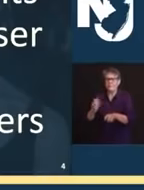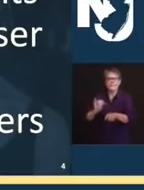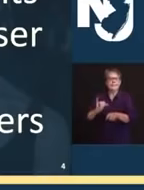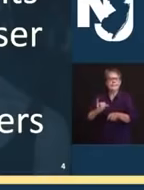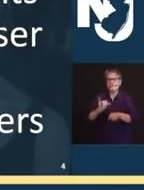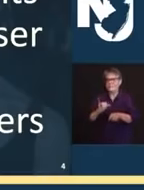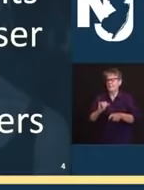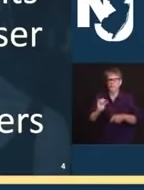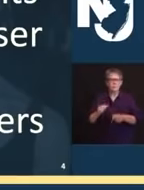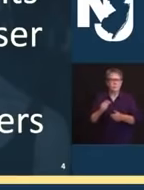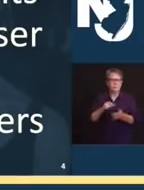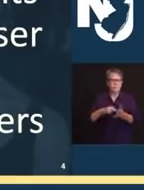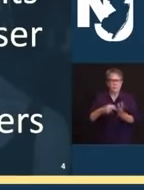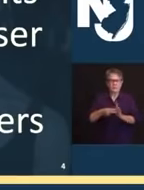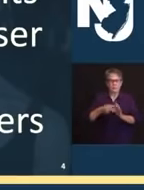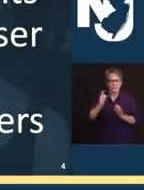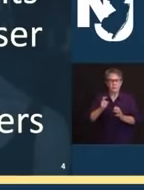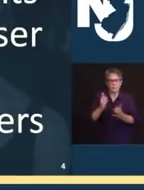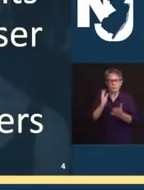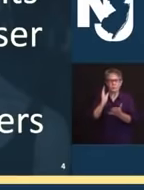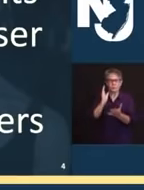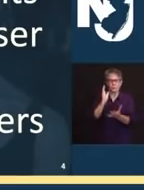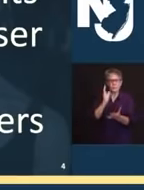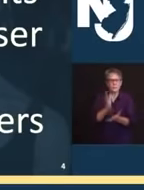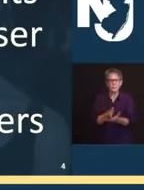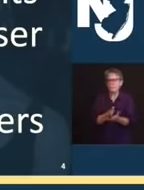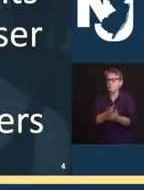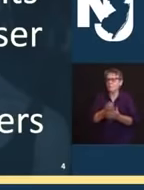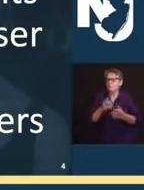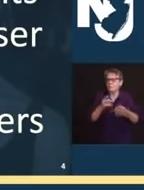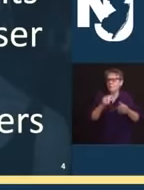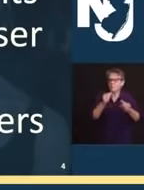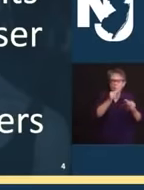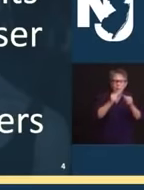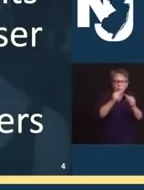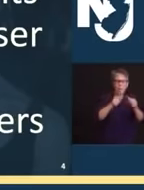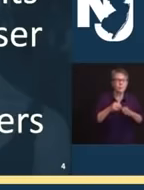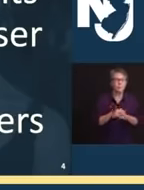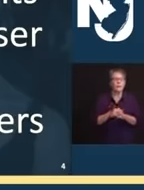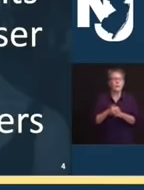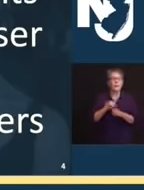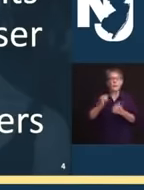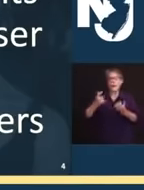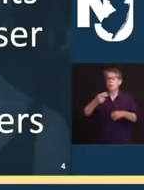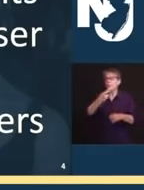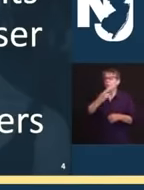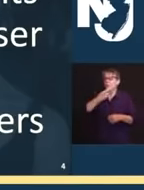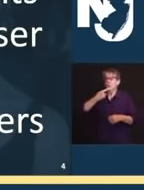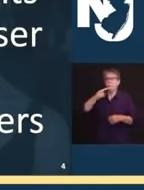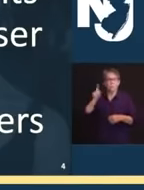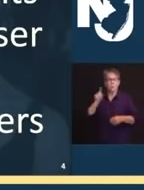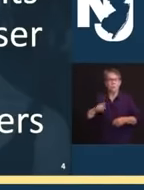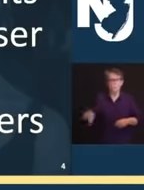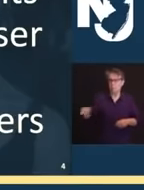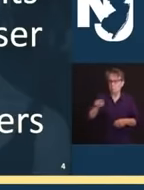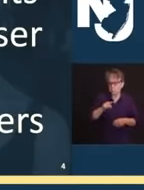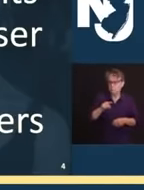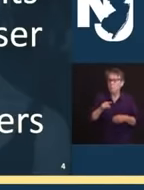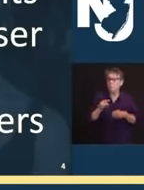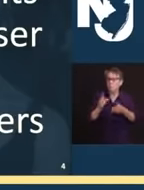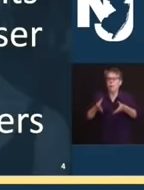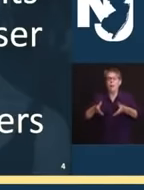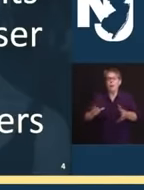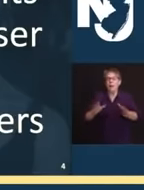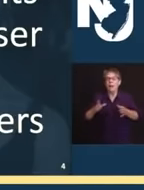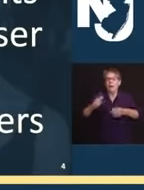seating to allow themselves to reach the 25% capacity limit, we will allow restaurants to now meet that limit by